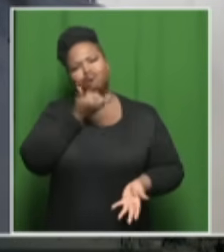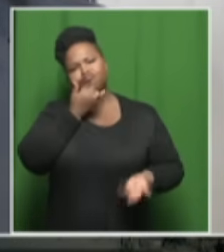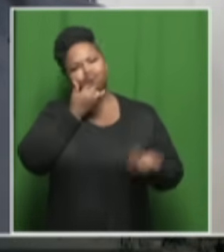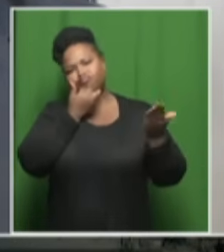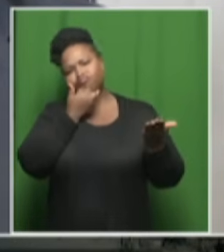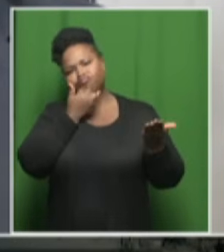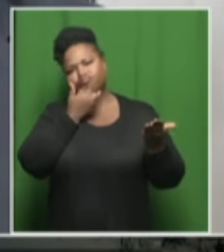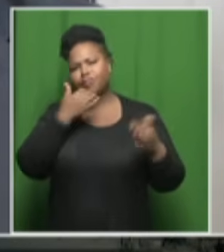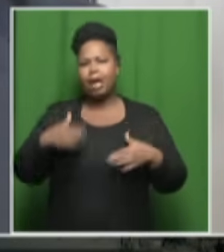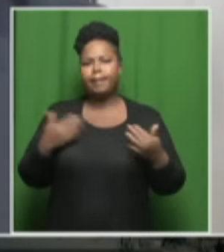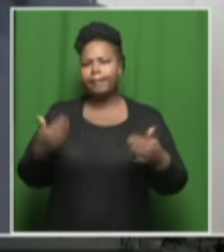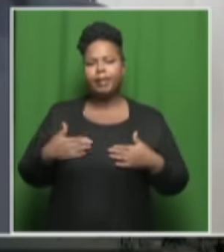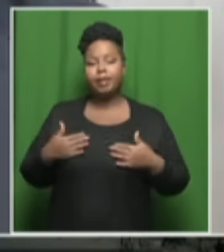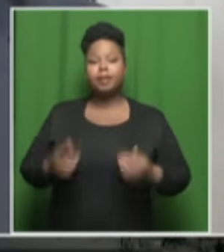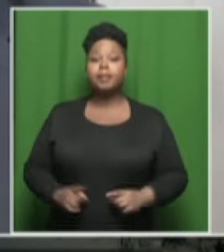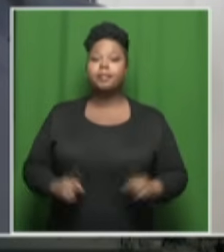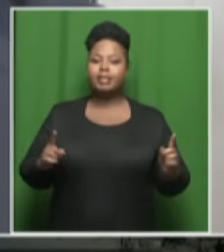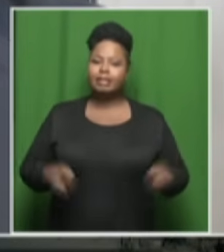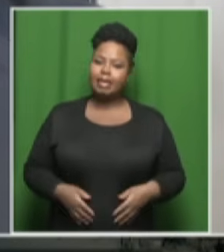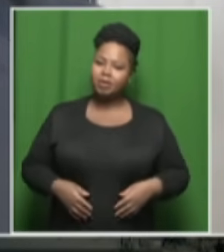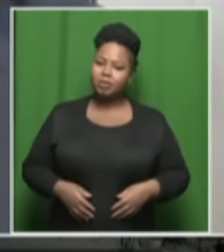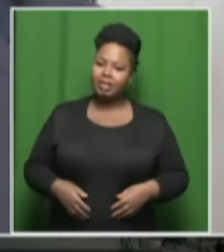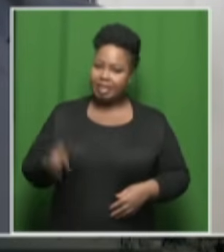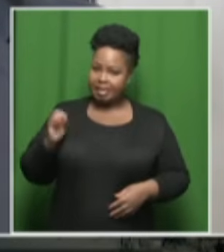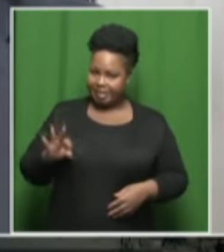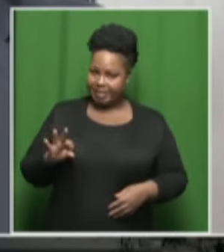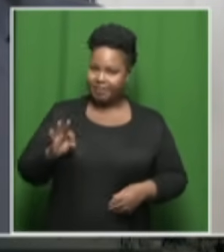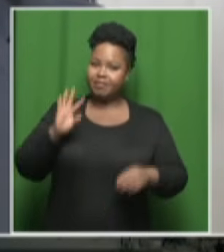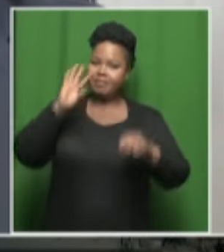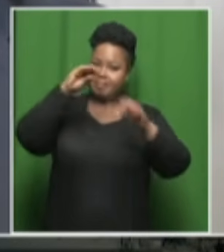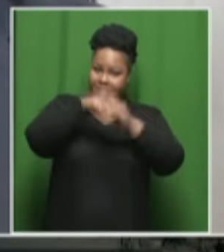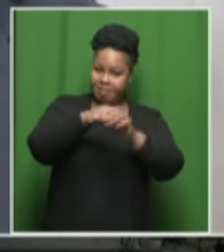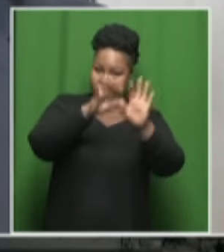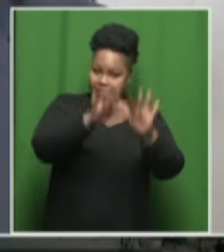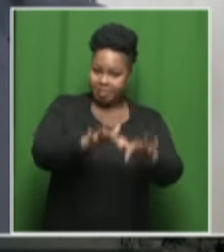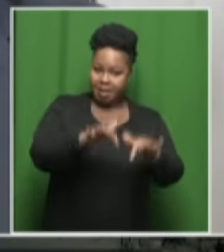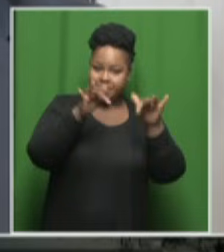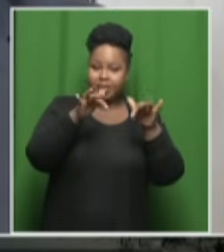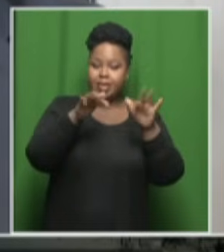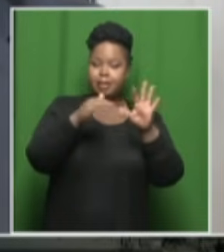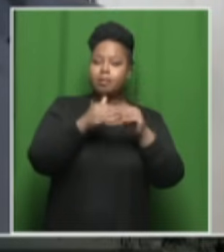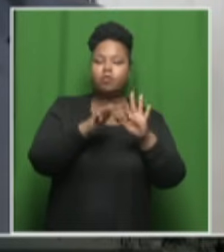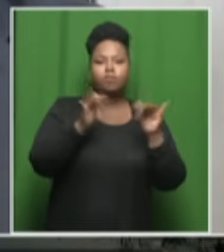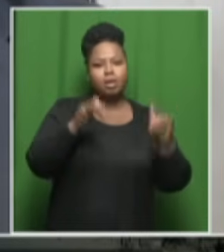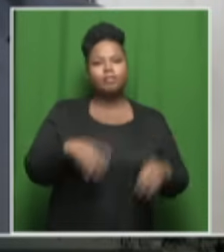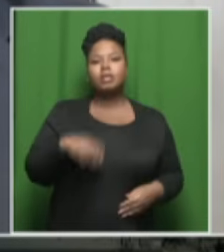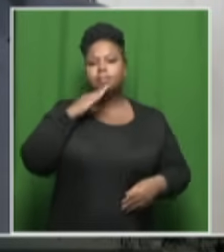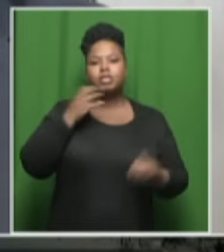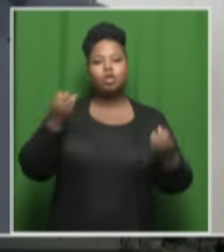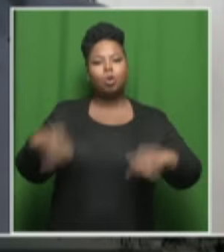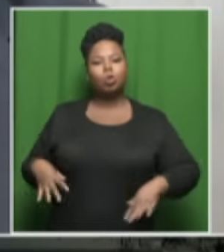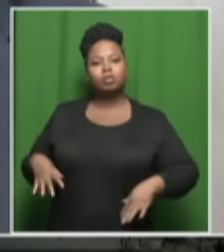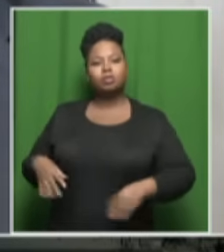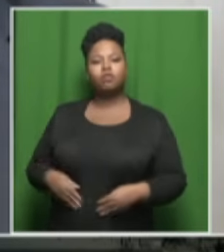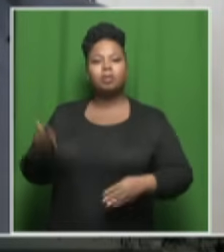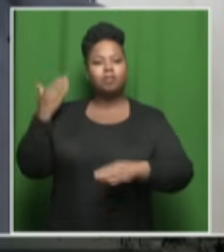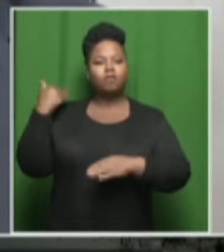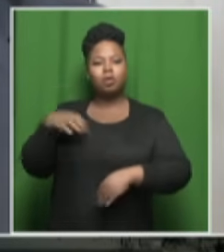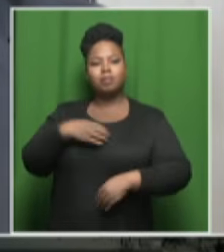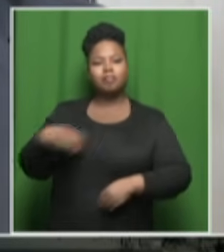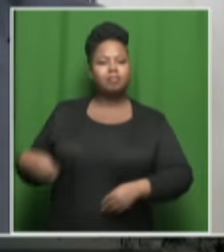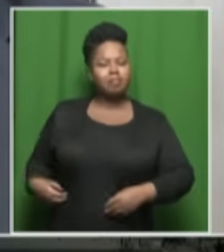there. The fact that the president, if he did go into the National Assembly as a MP, would have lost all the perks of being a former